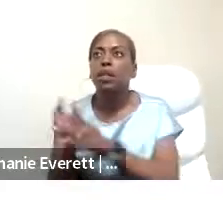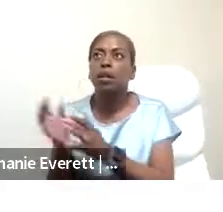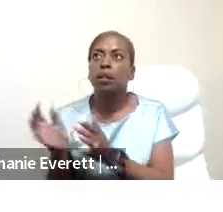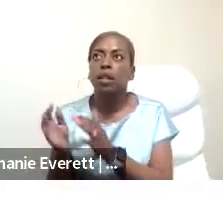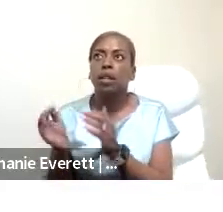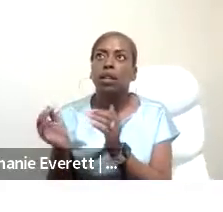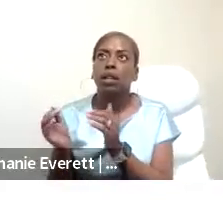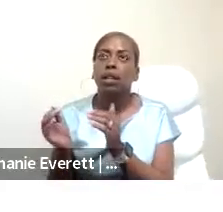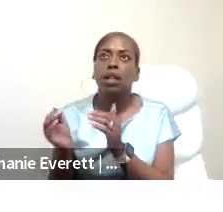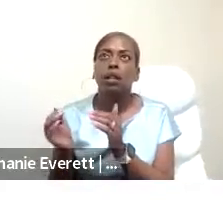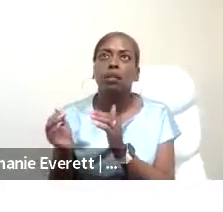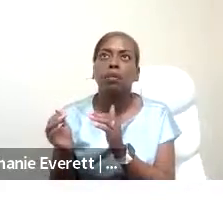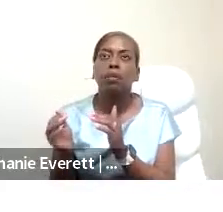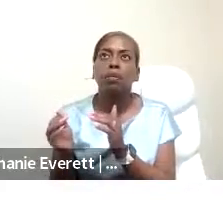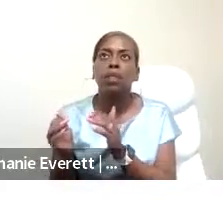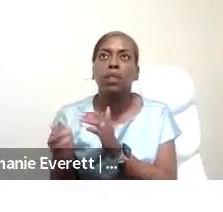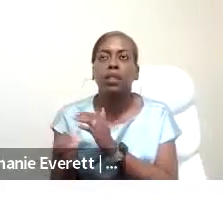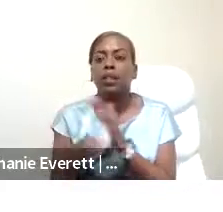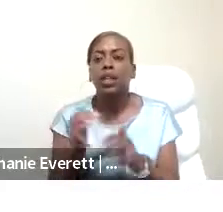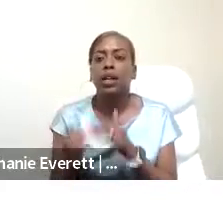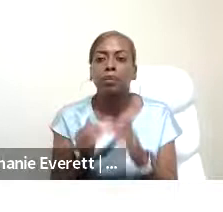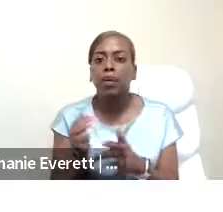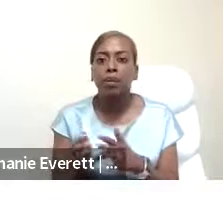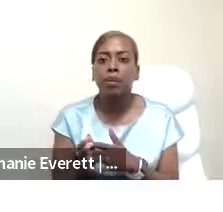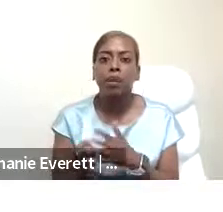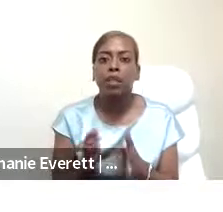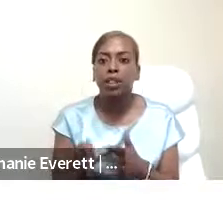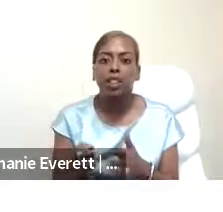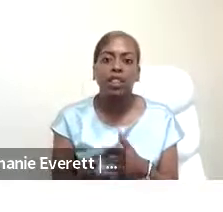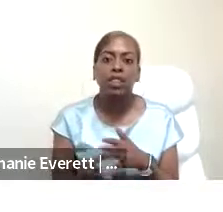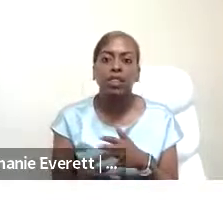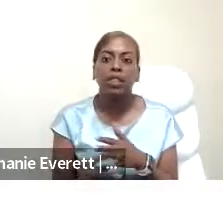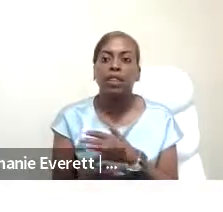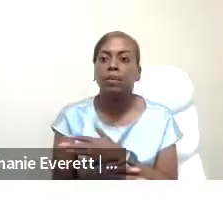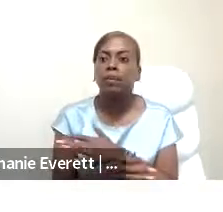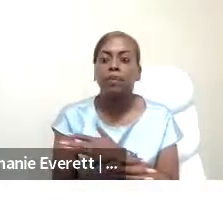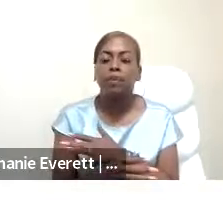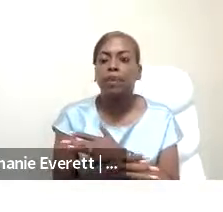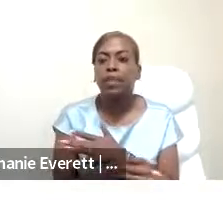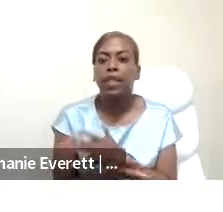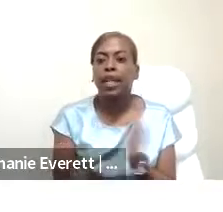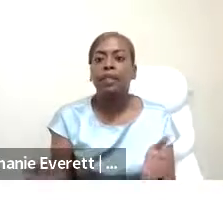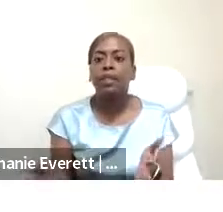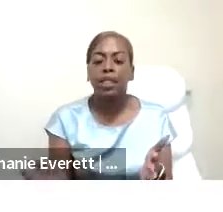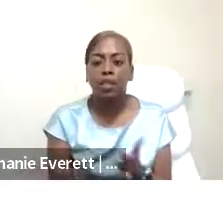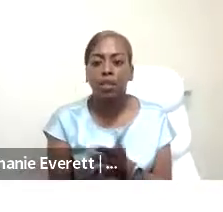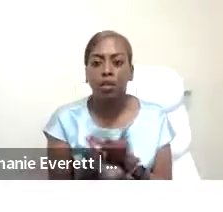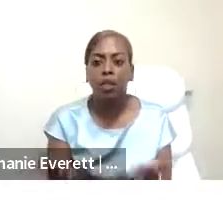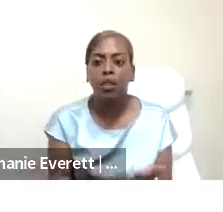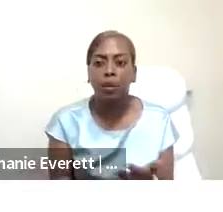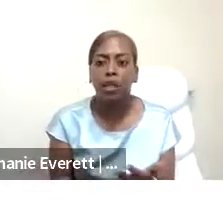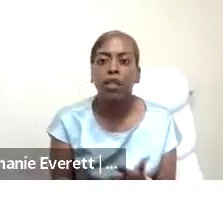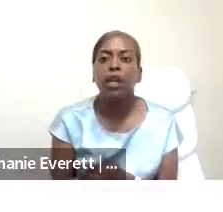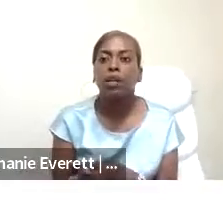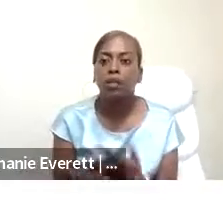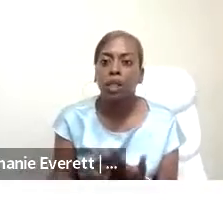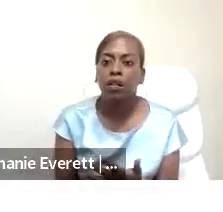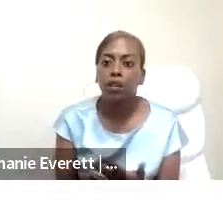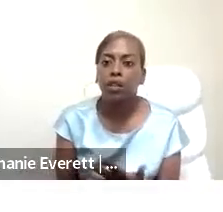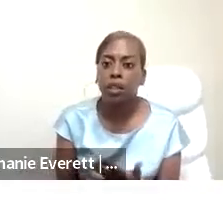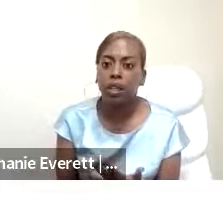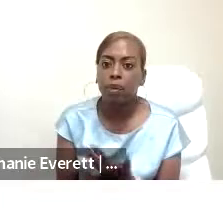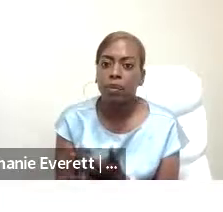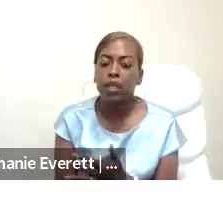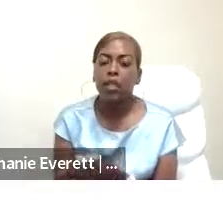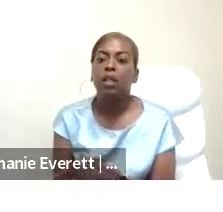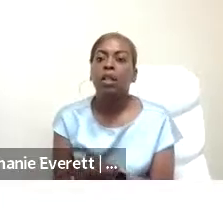as soon as we get all of the, there's not BPD policy and changes. Like, there's not a guarantee that there'll be a new one that comes out